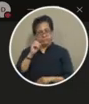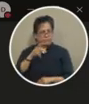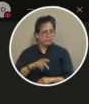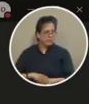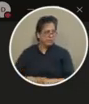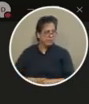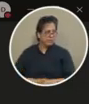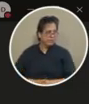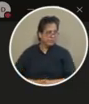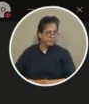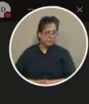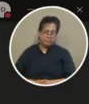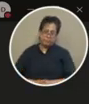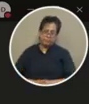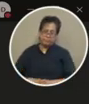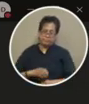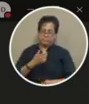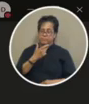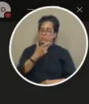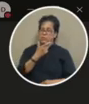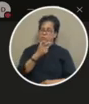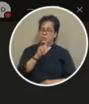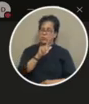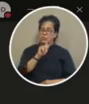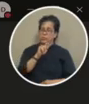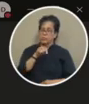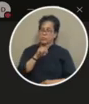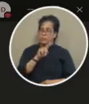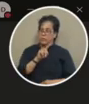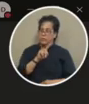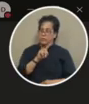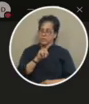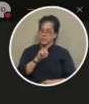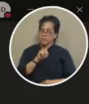ma'am. Okay, 21.1.